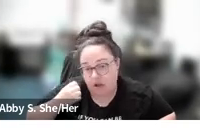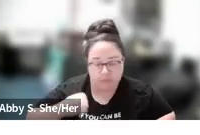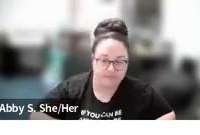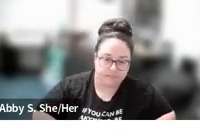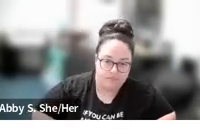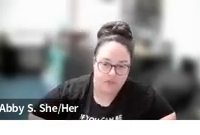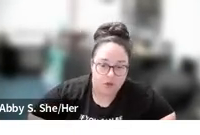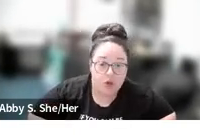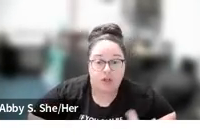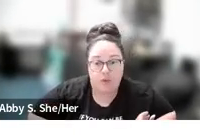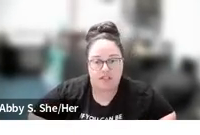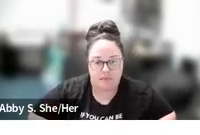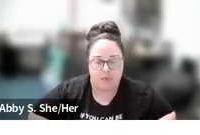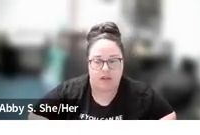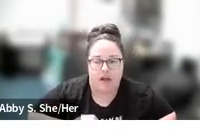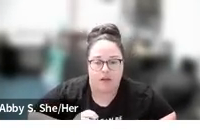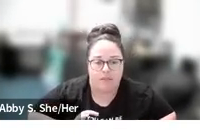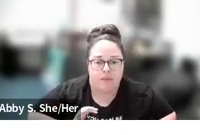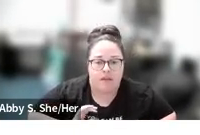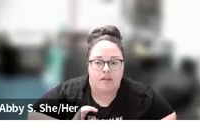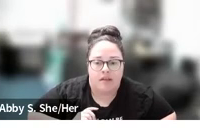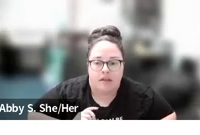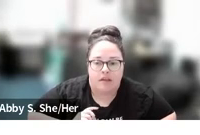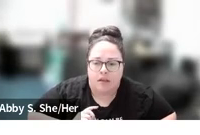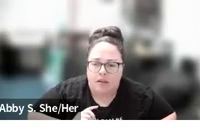the newer USB one,